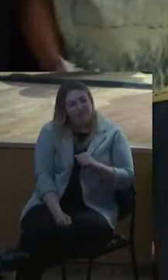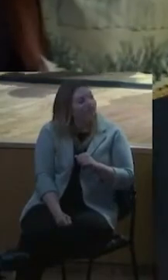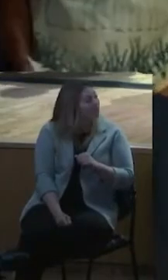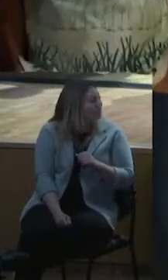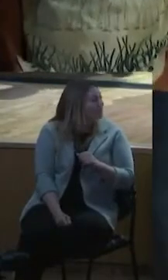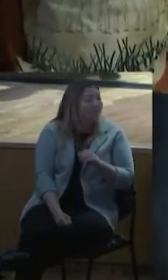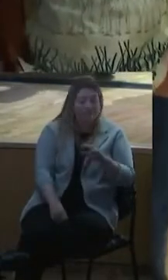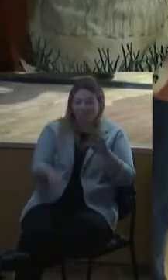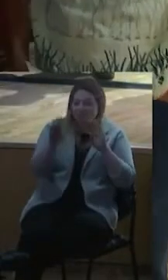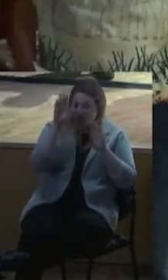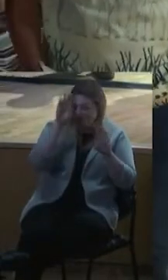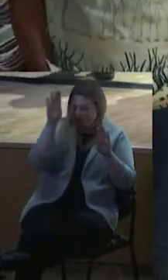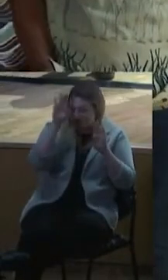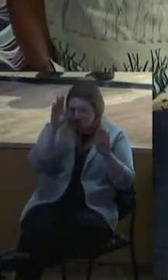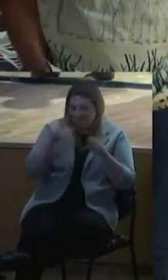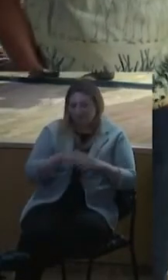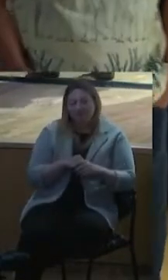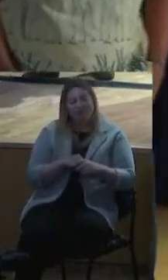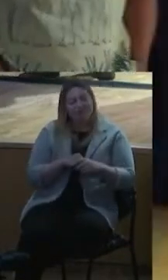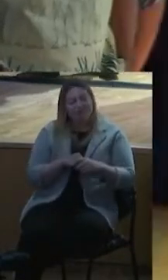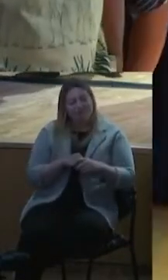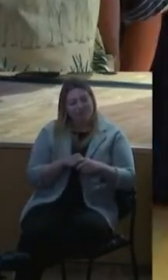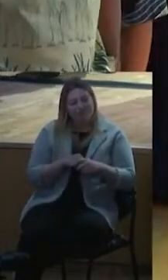Hello, everybody.